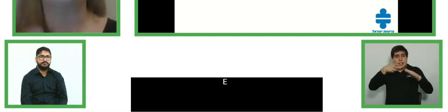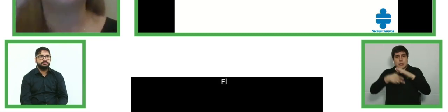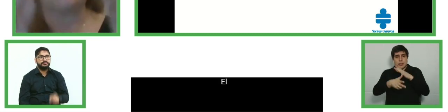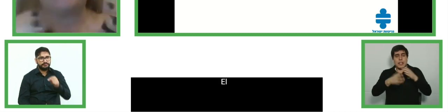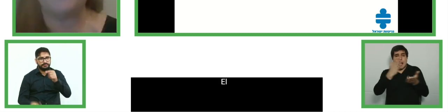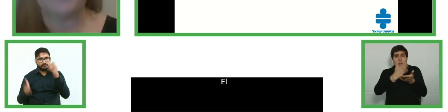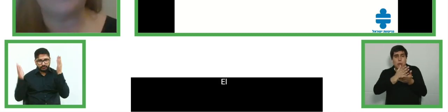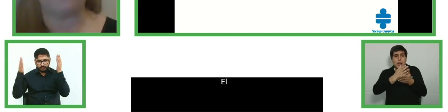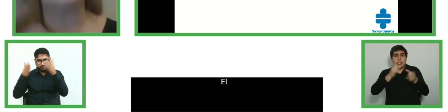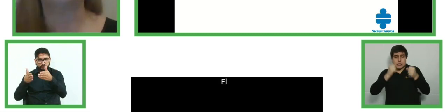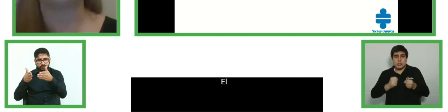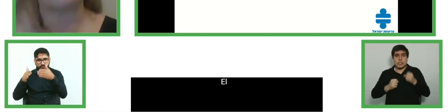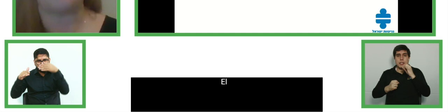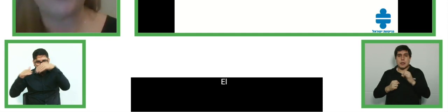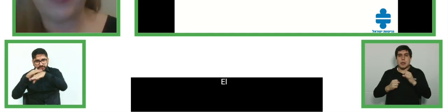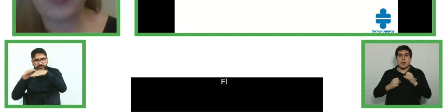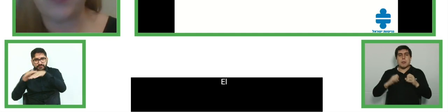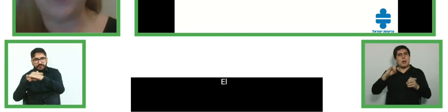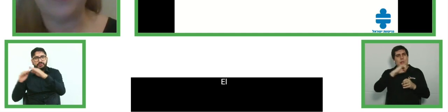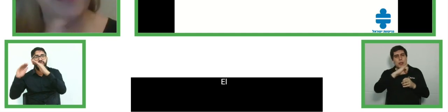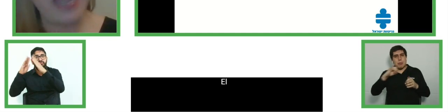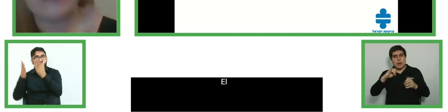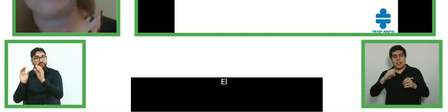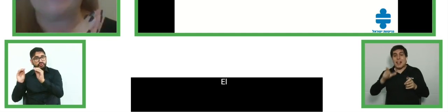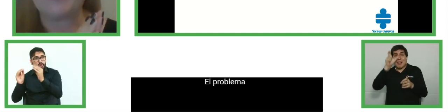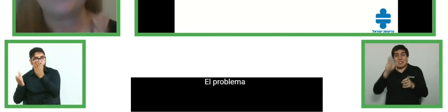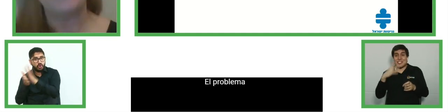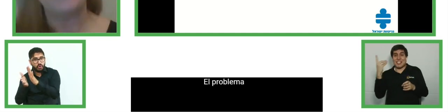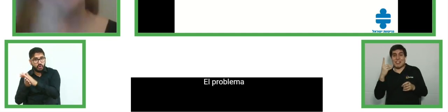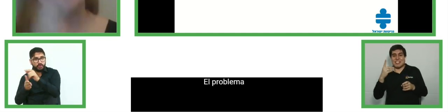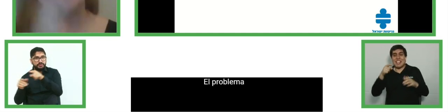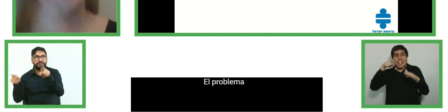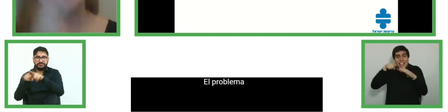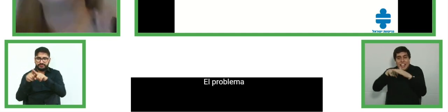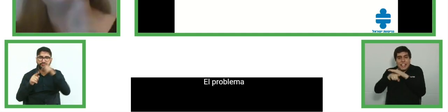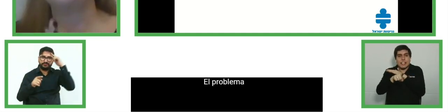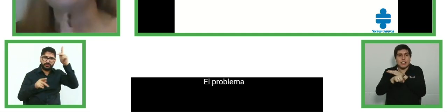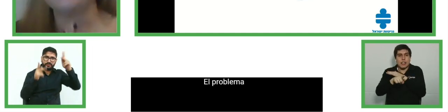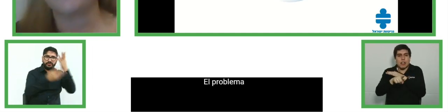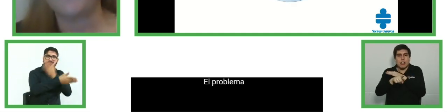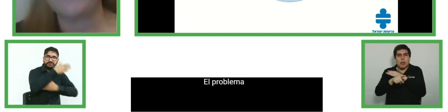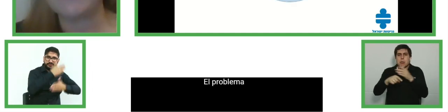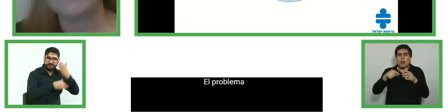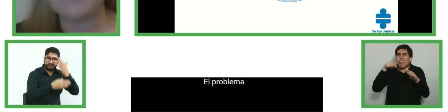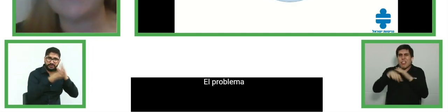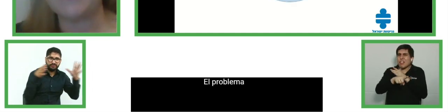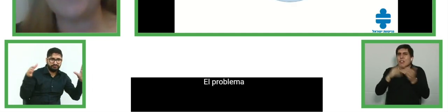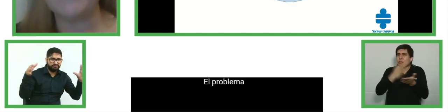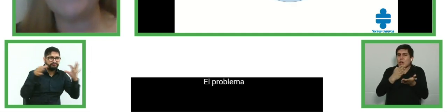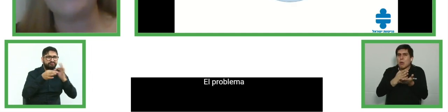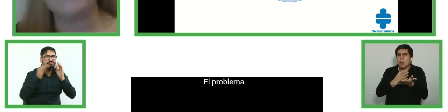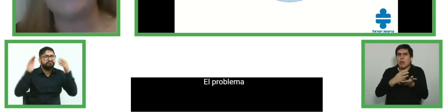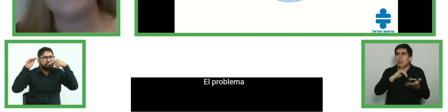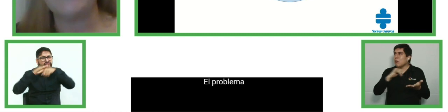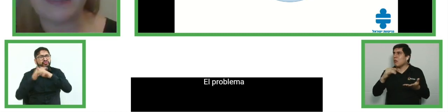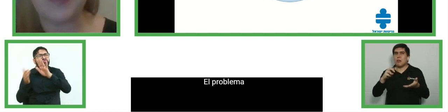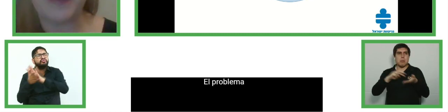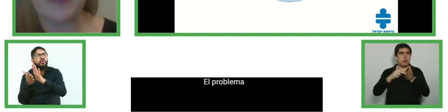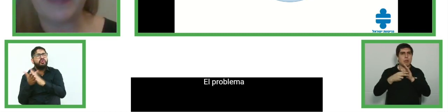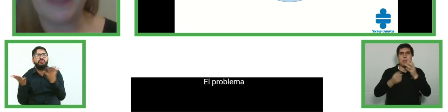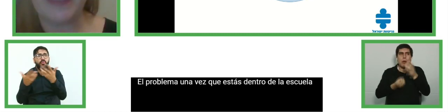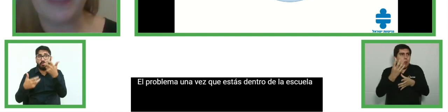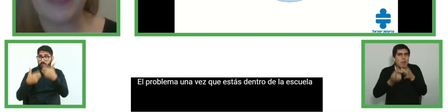Next click. Then we have, in addition to the physical accessibility, the service accessibility. You know, again, making sure